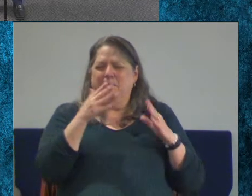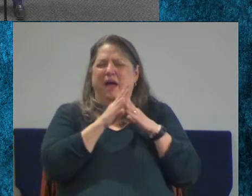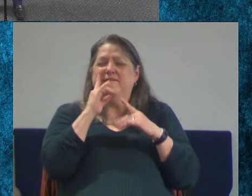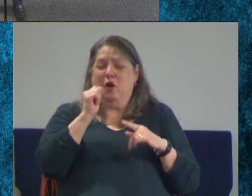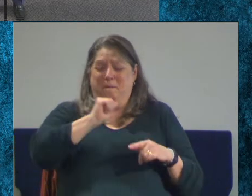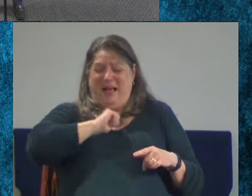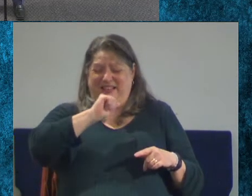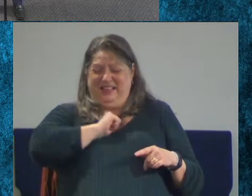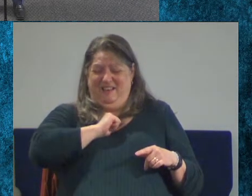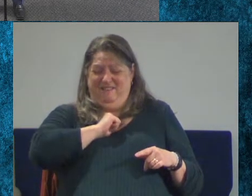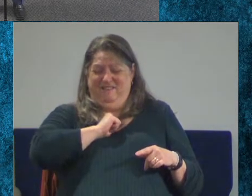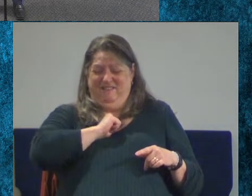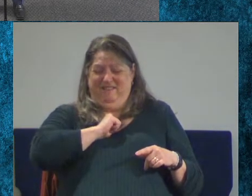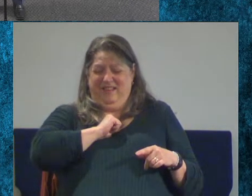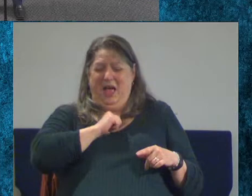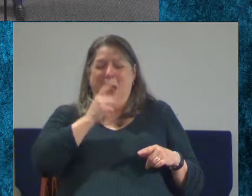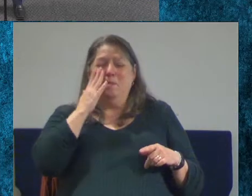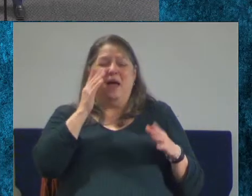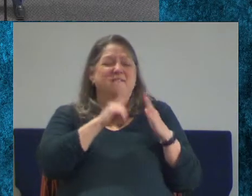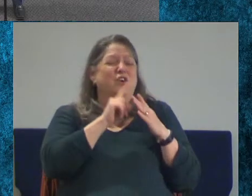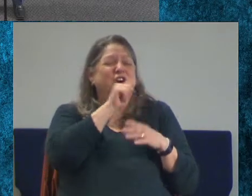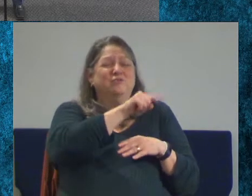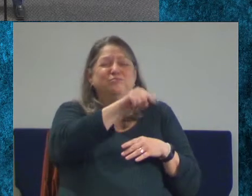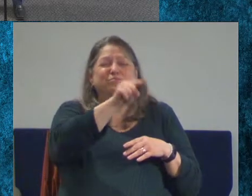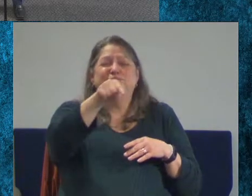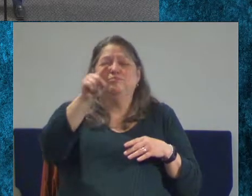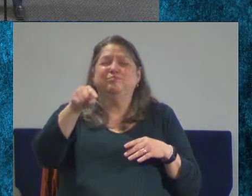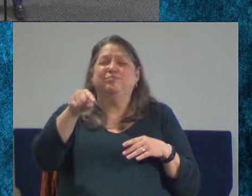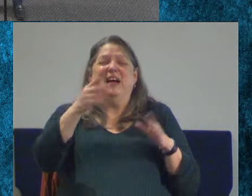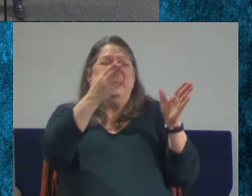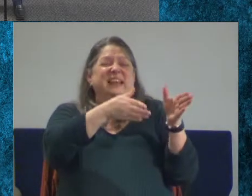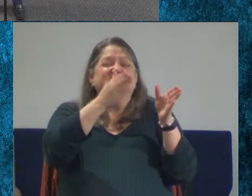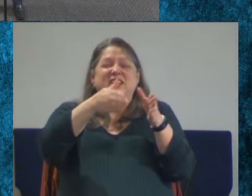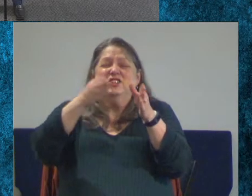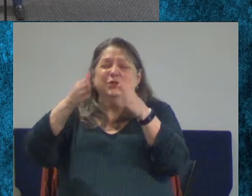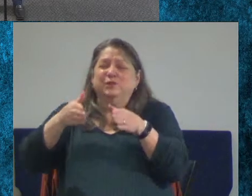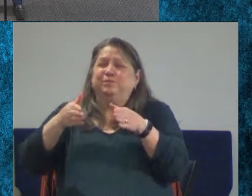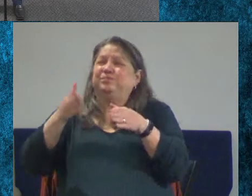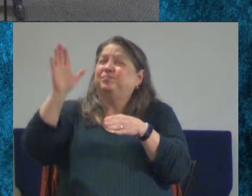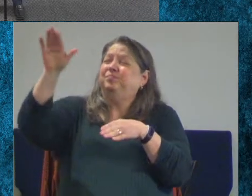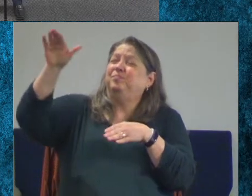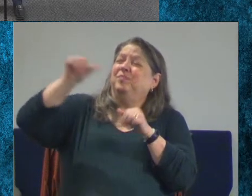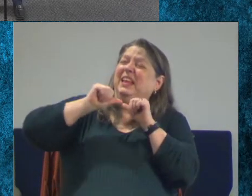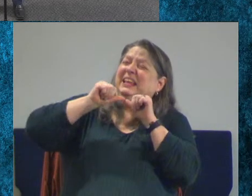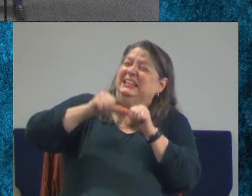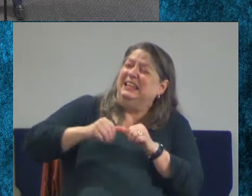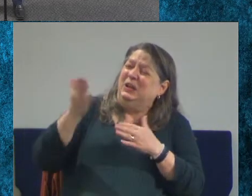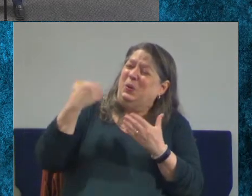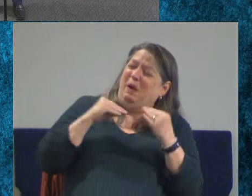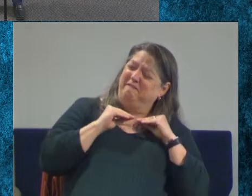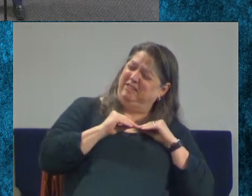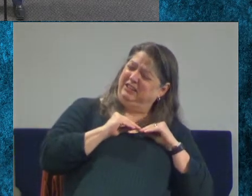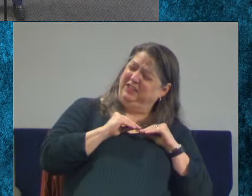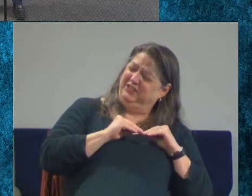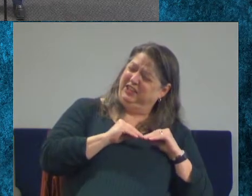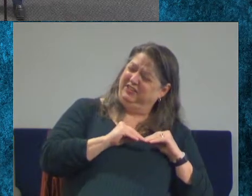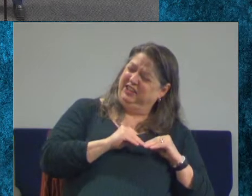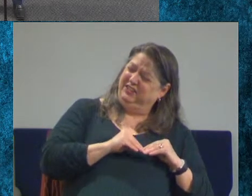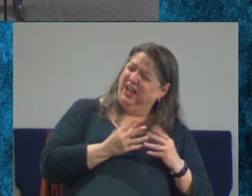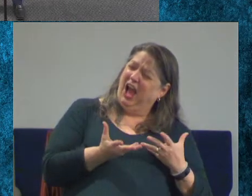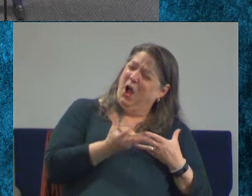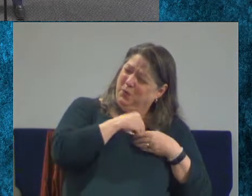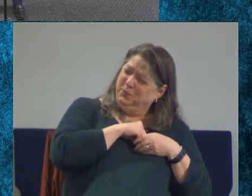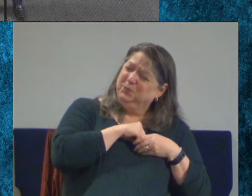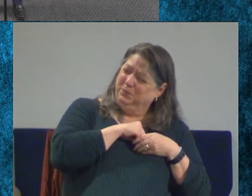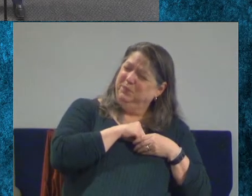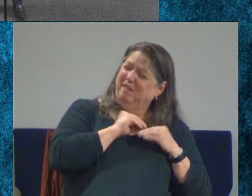an individual, and I pray that we pray for each other as individuals. God, continue that fixing process inside